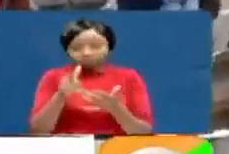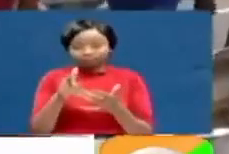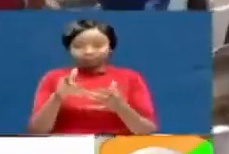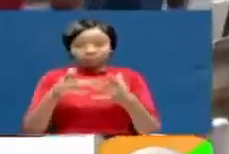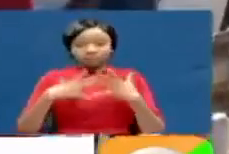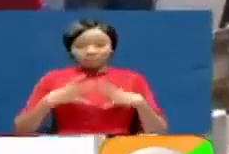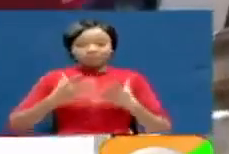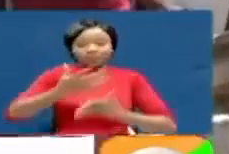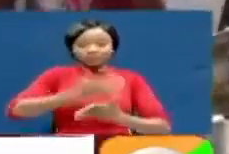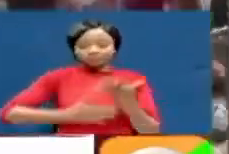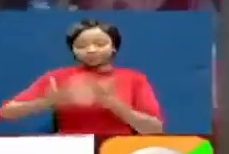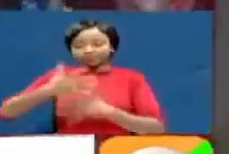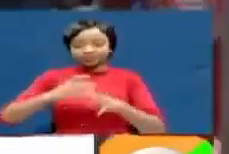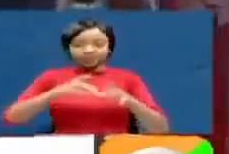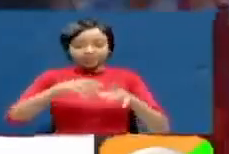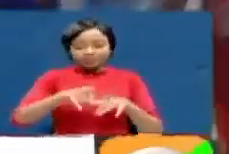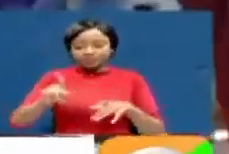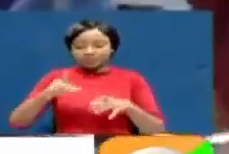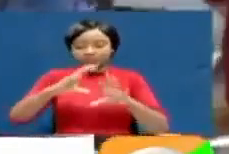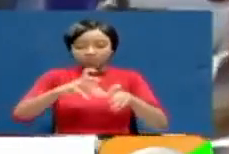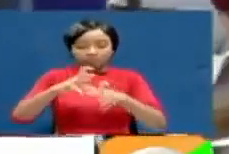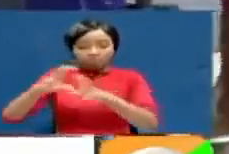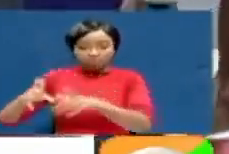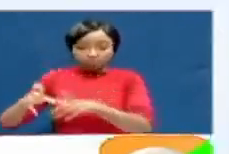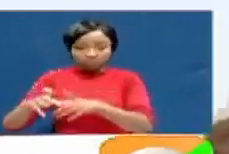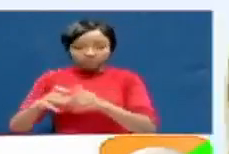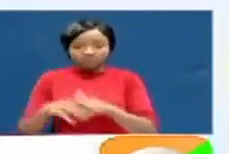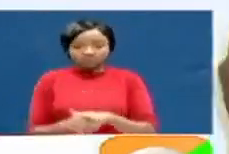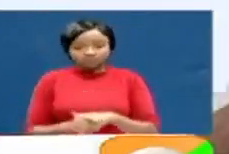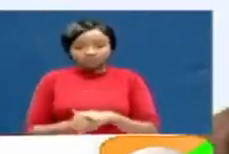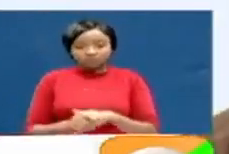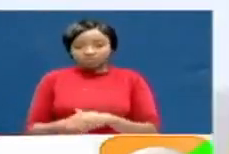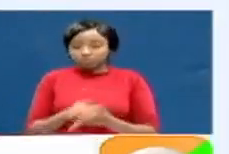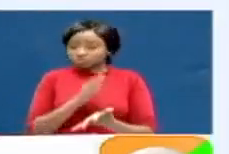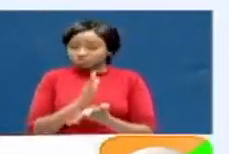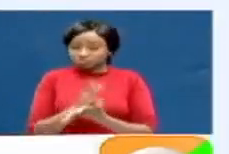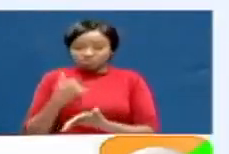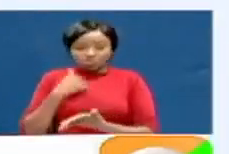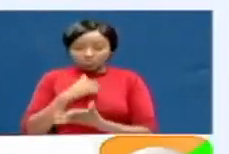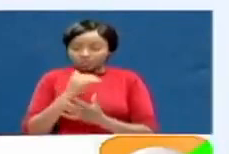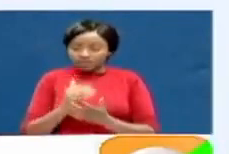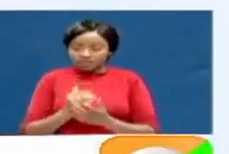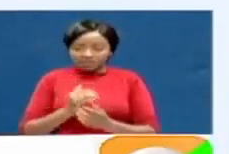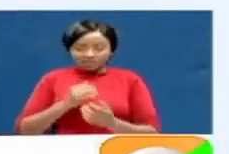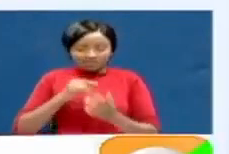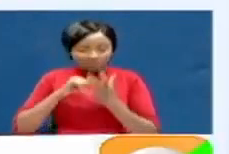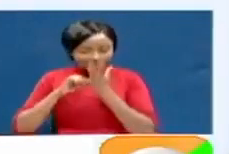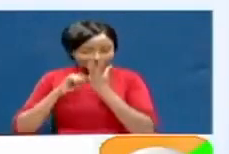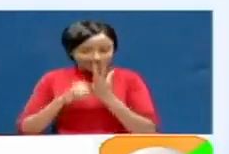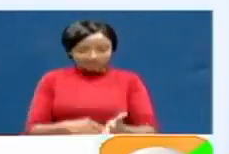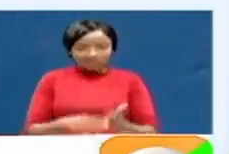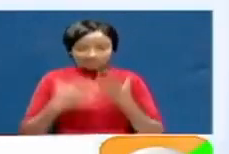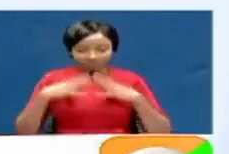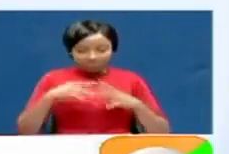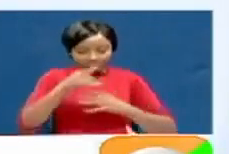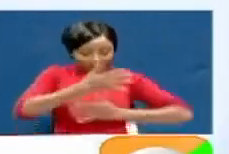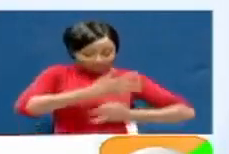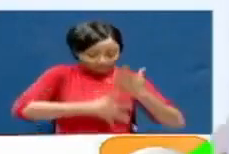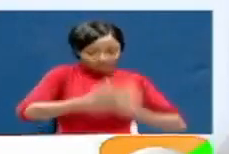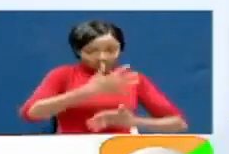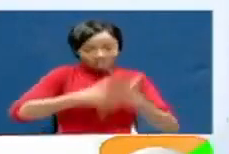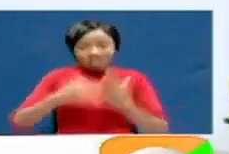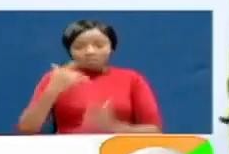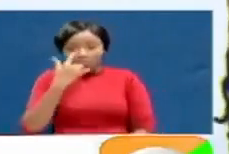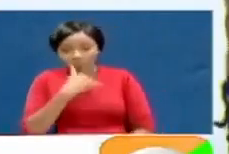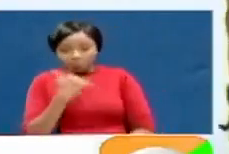distancing to curb the spread. And that is why we are really very, very firm on contact tracing, to be able to ensure that